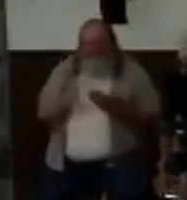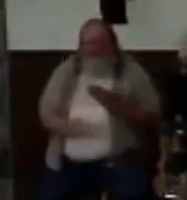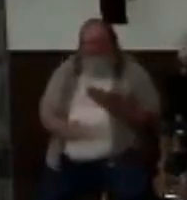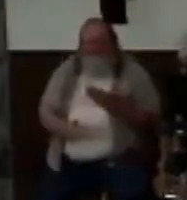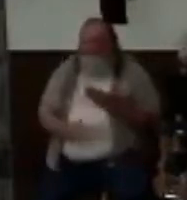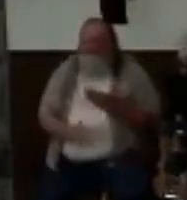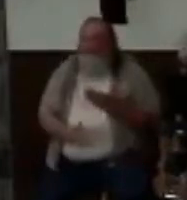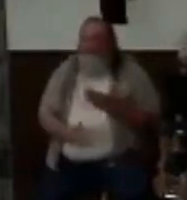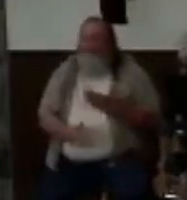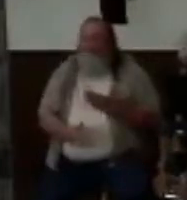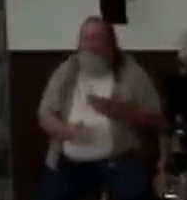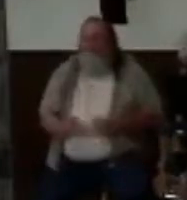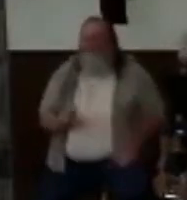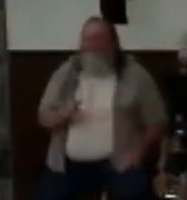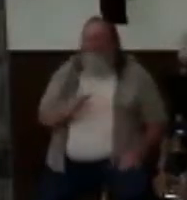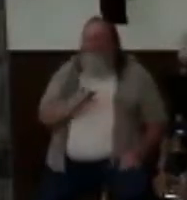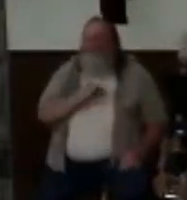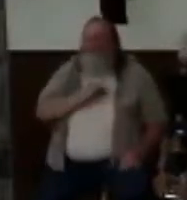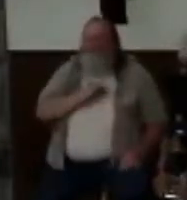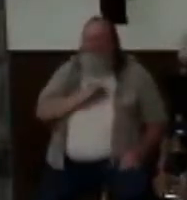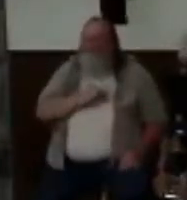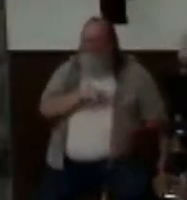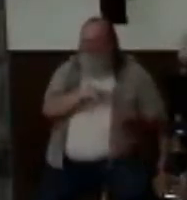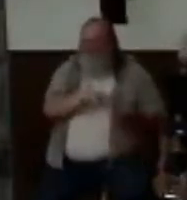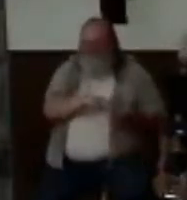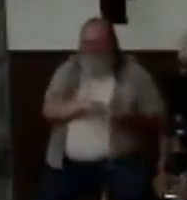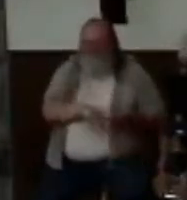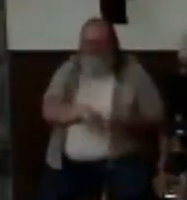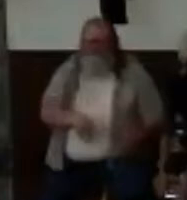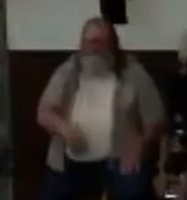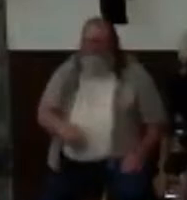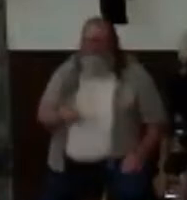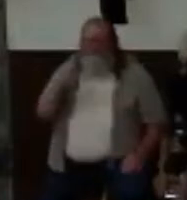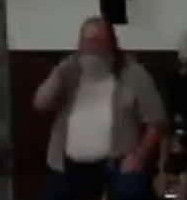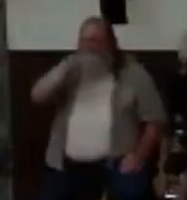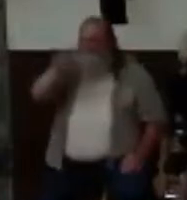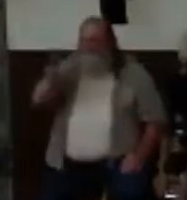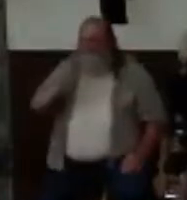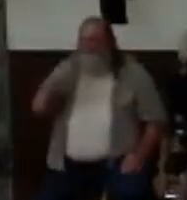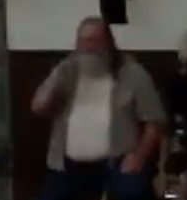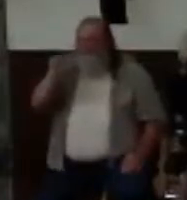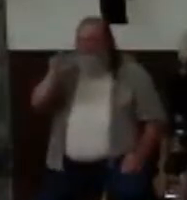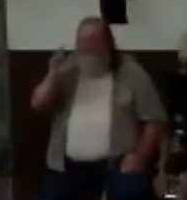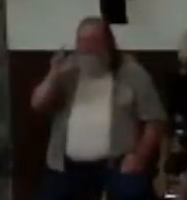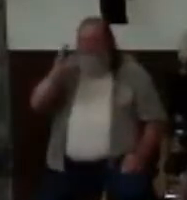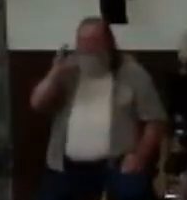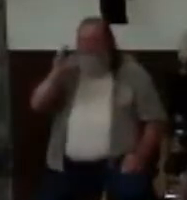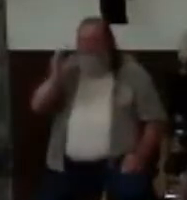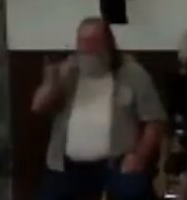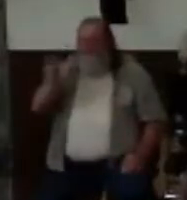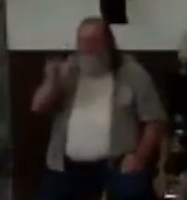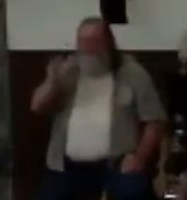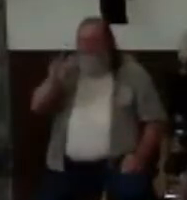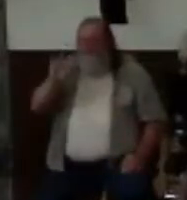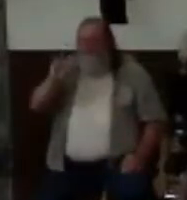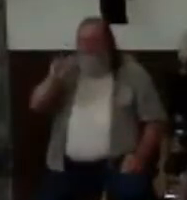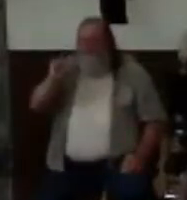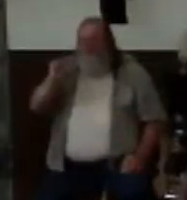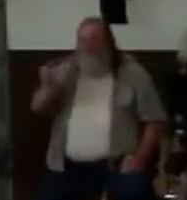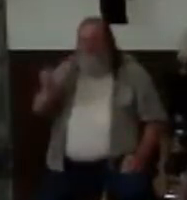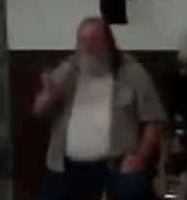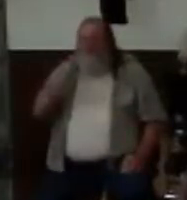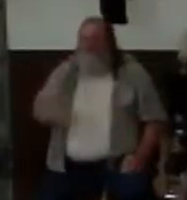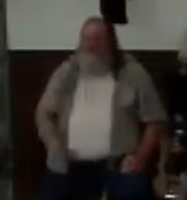of introduction, I'd like to read that passage from Zechariah. And, oh man,